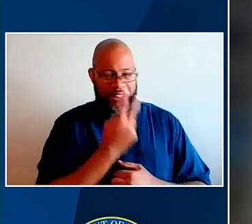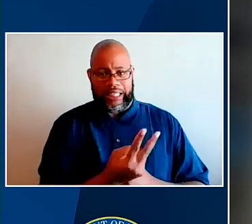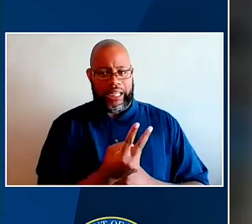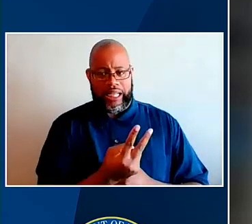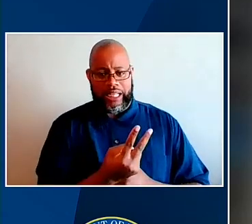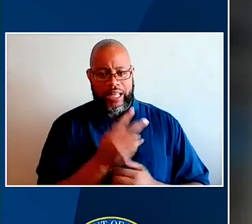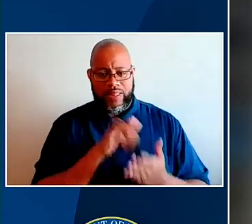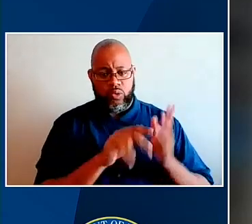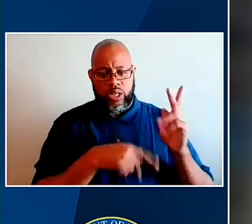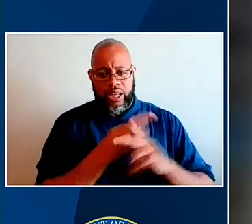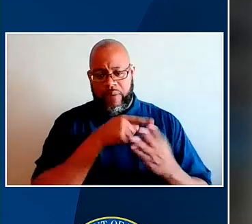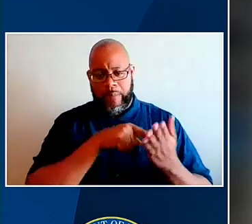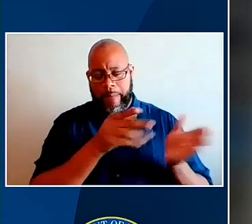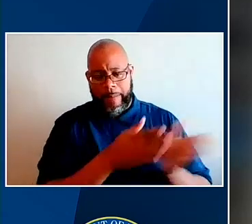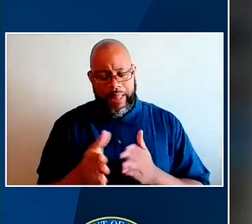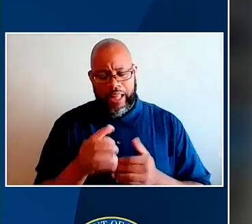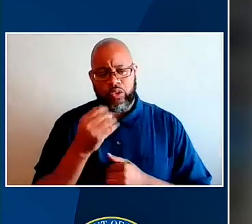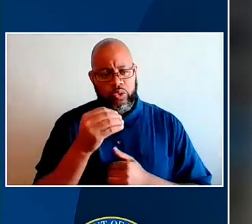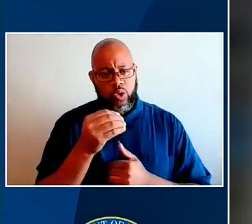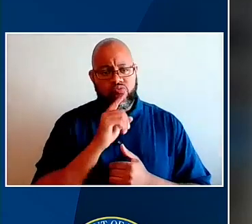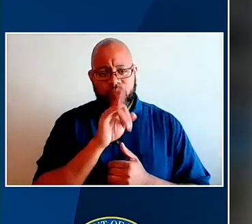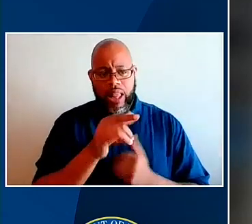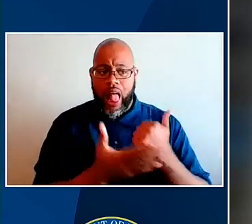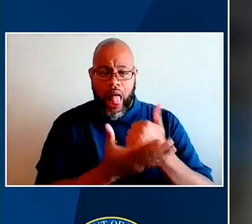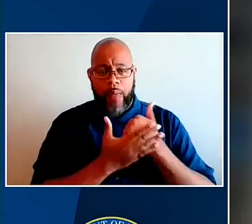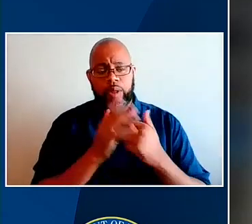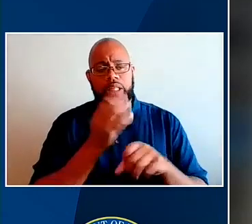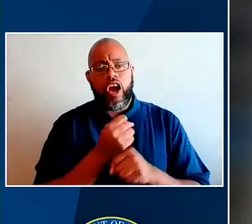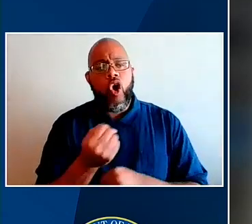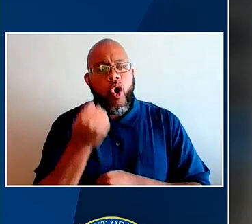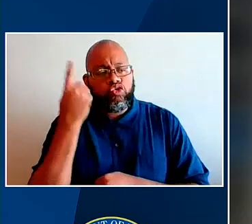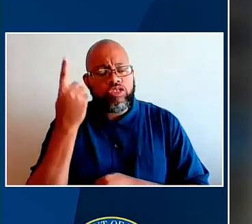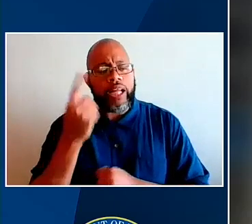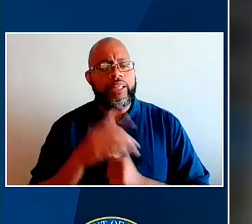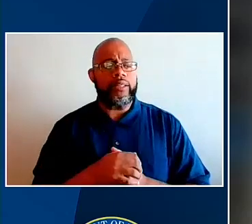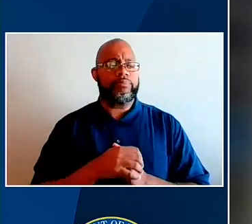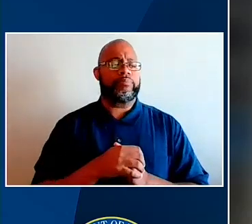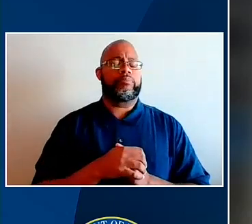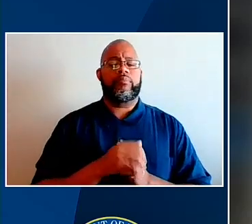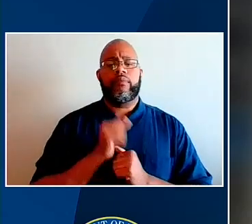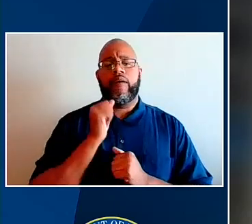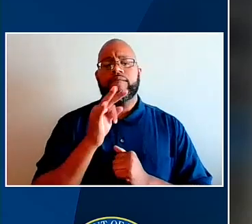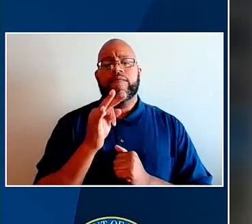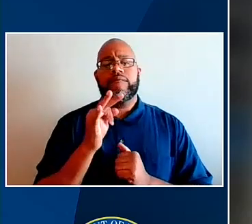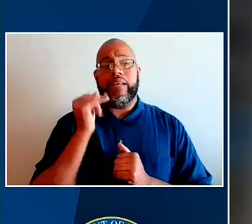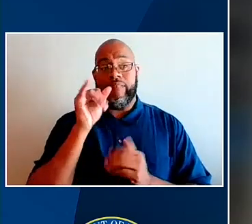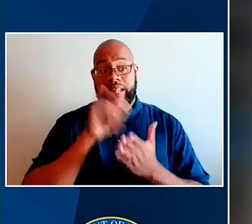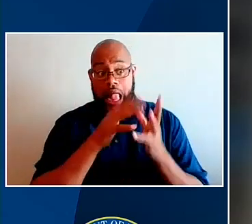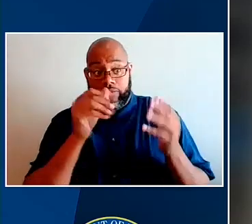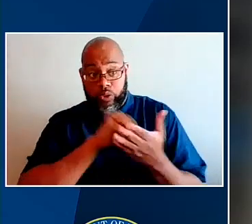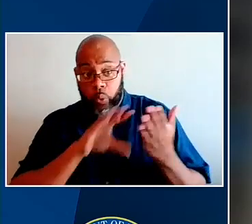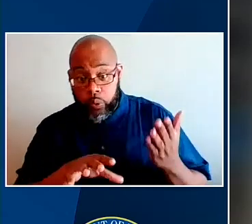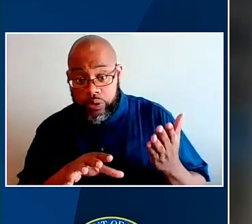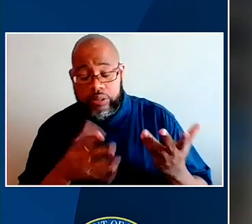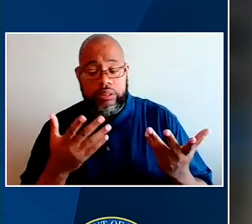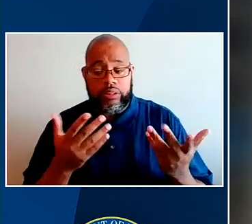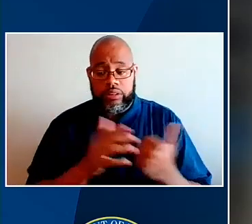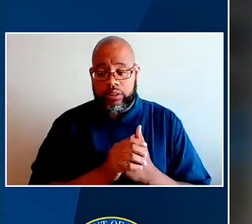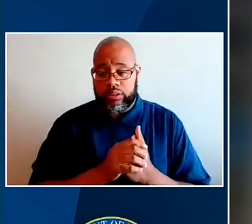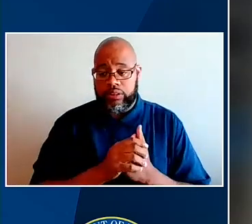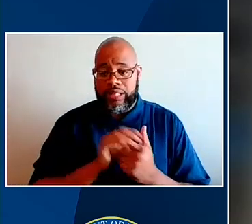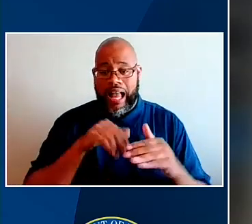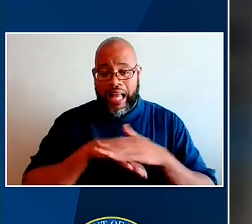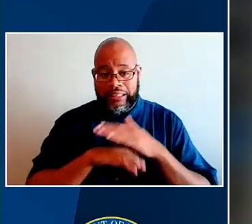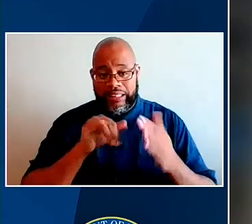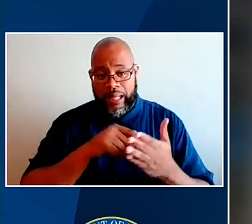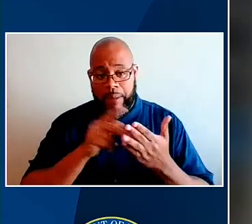these sorts of payment plans. So it would be really helpful to get a sense of if it's a lot of students accessing